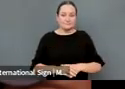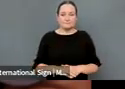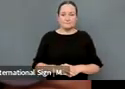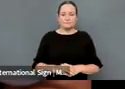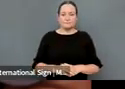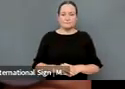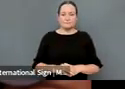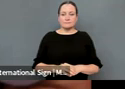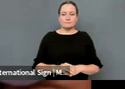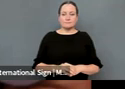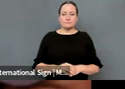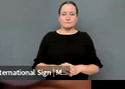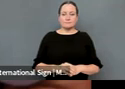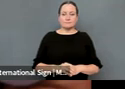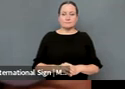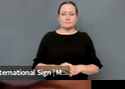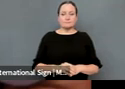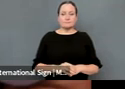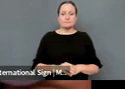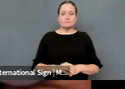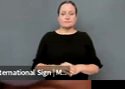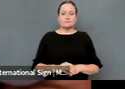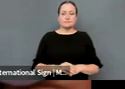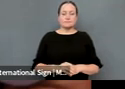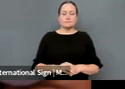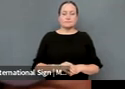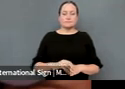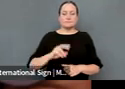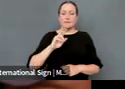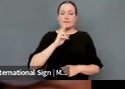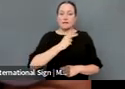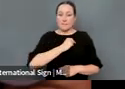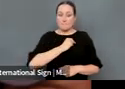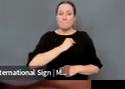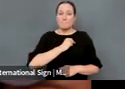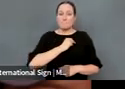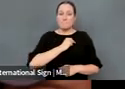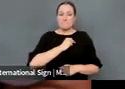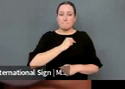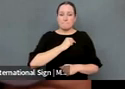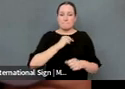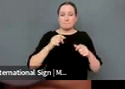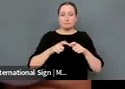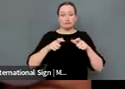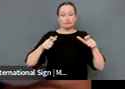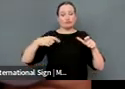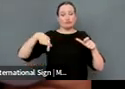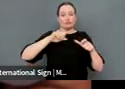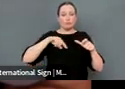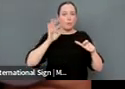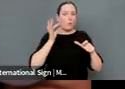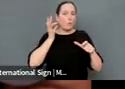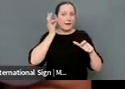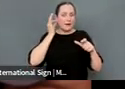A brief, I'm from Vietnam Women's Union, a mass organization with a total membership